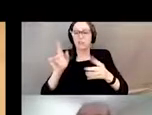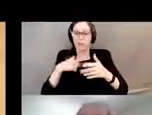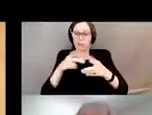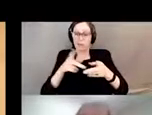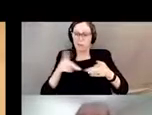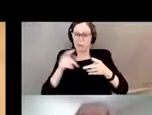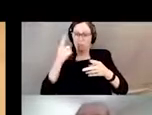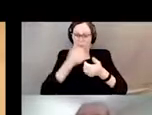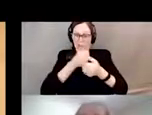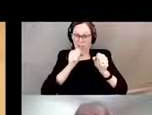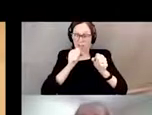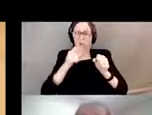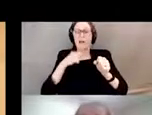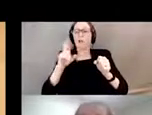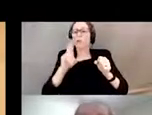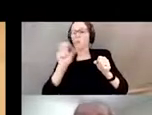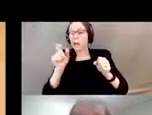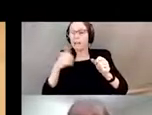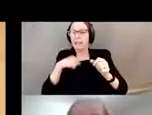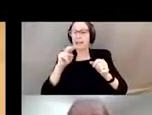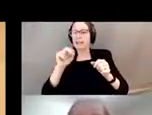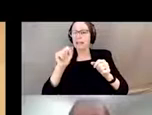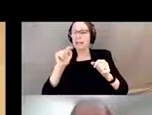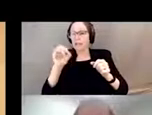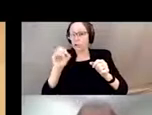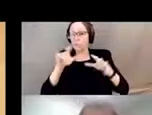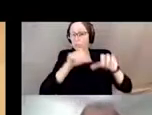NATO occupy Afghanistan after 2002.